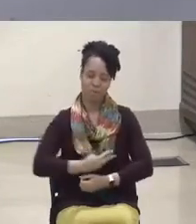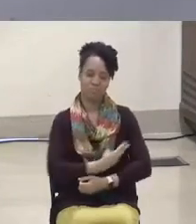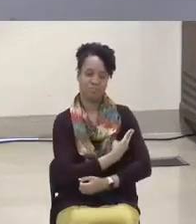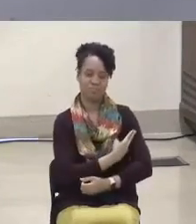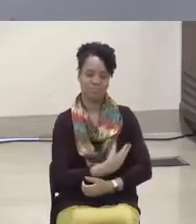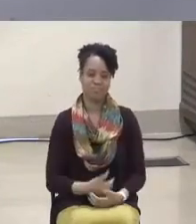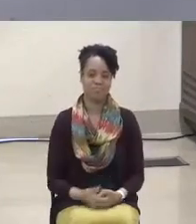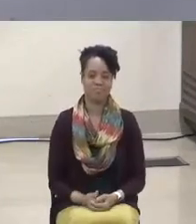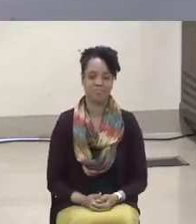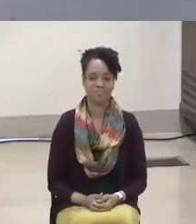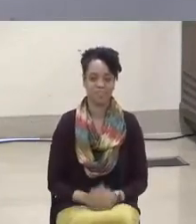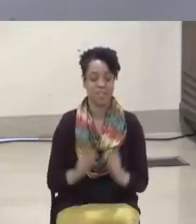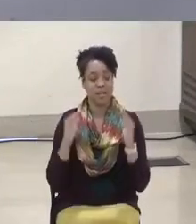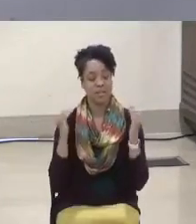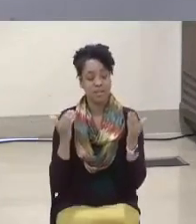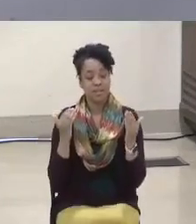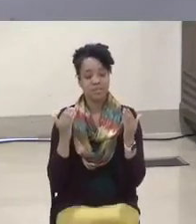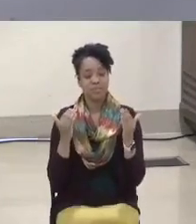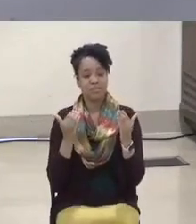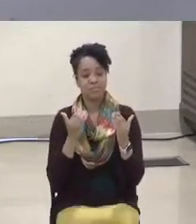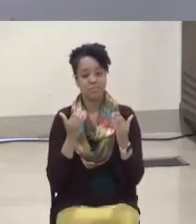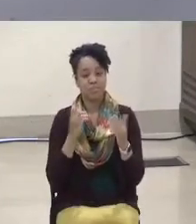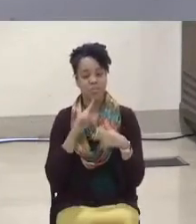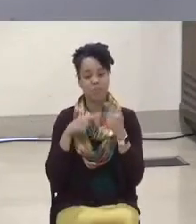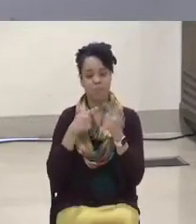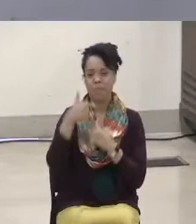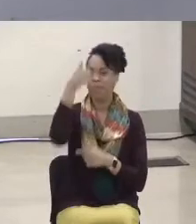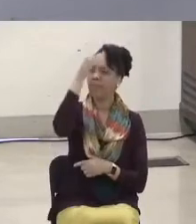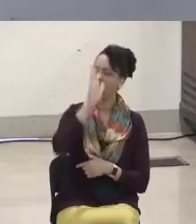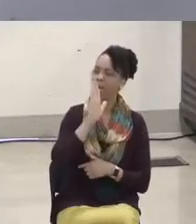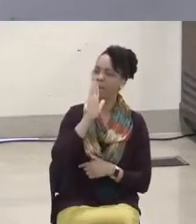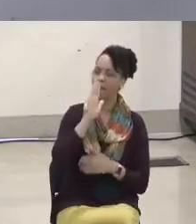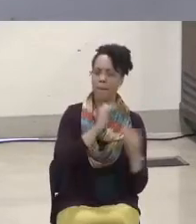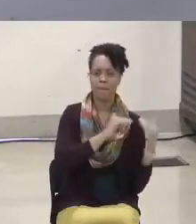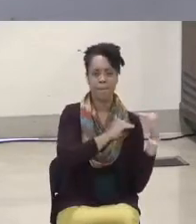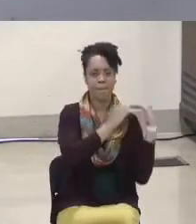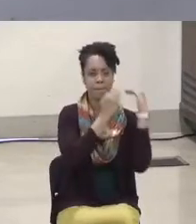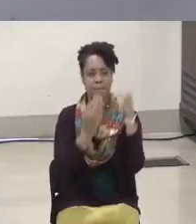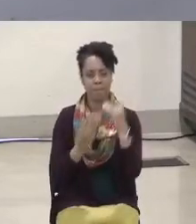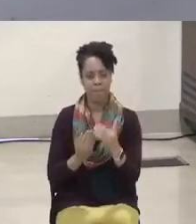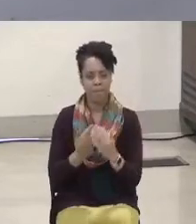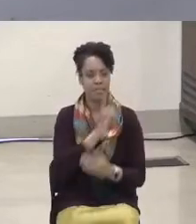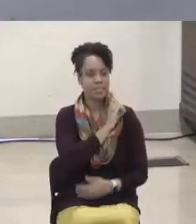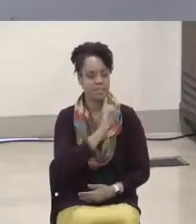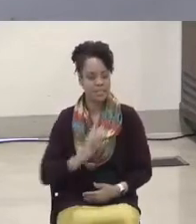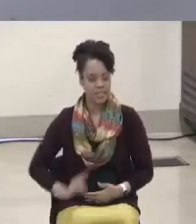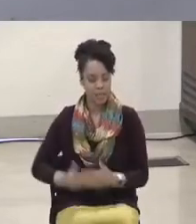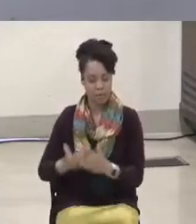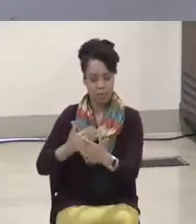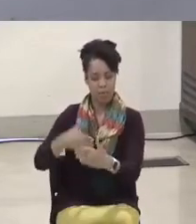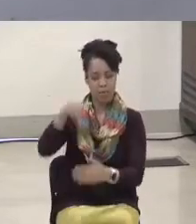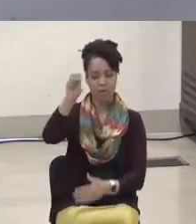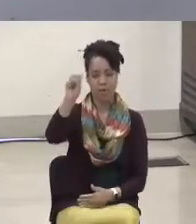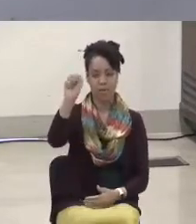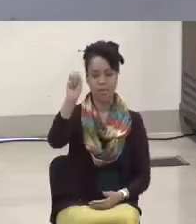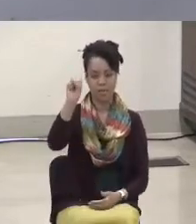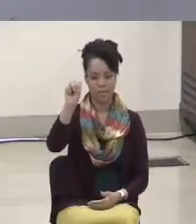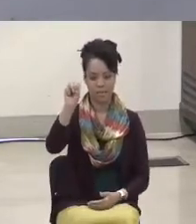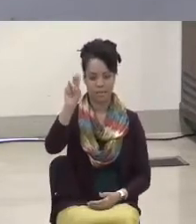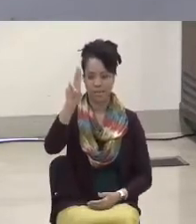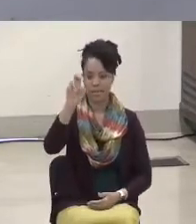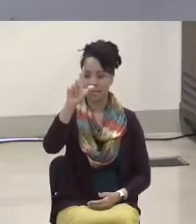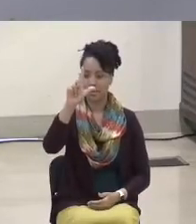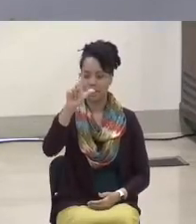ovejas. So when God brings David before Samuel, Cuando Dios entrega